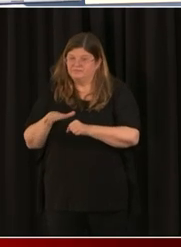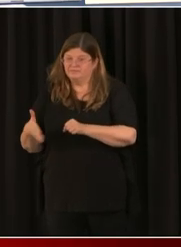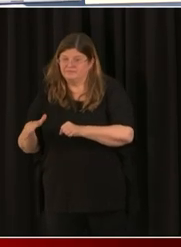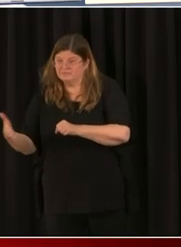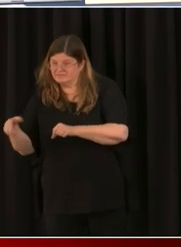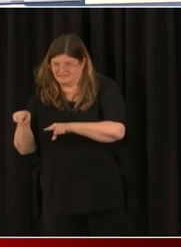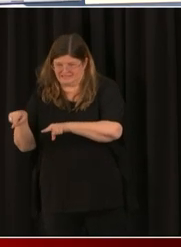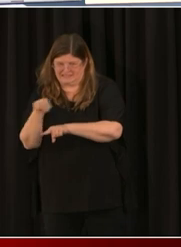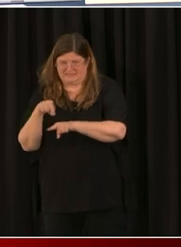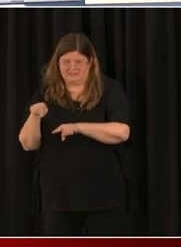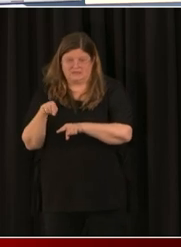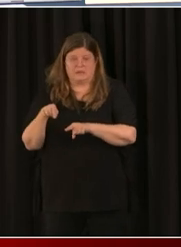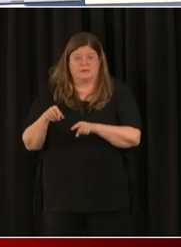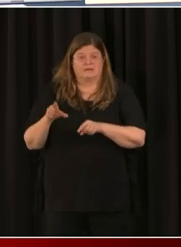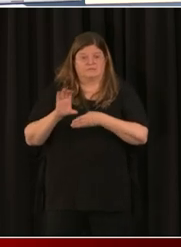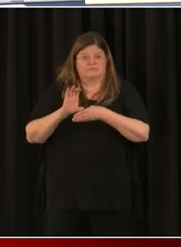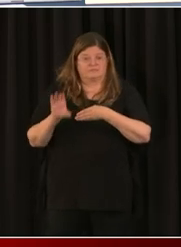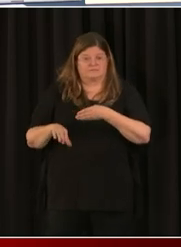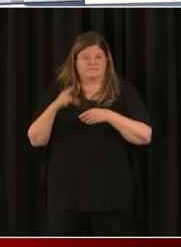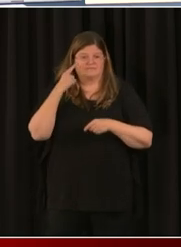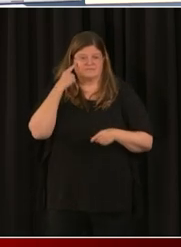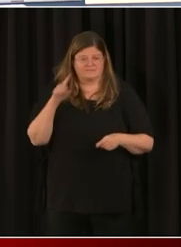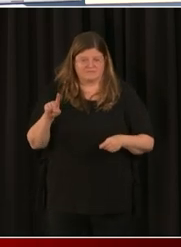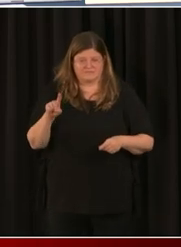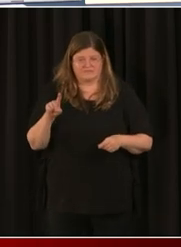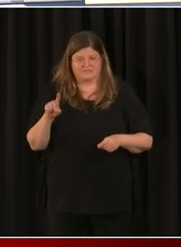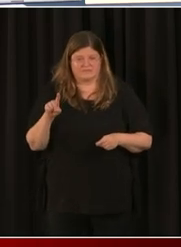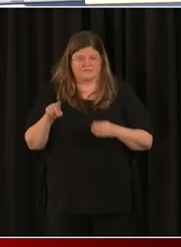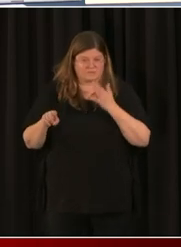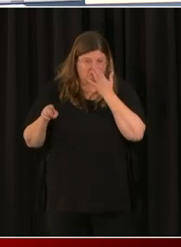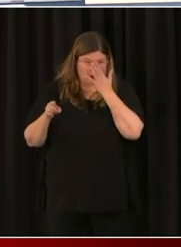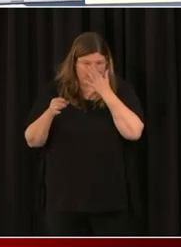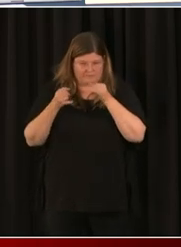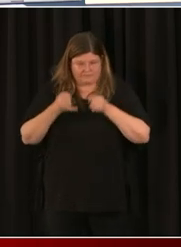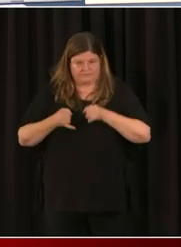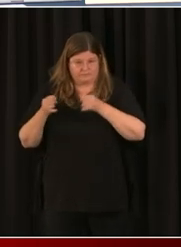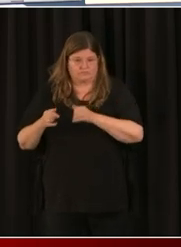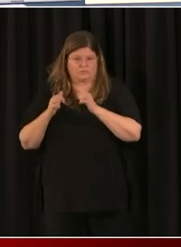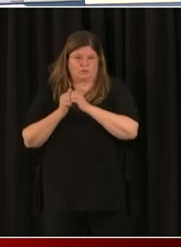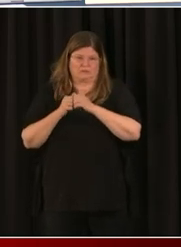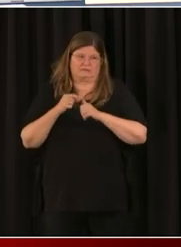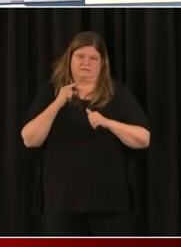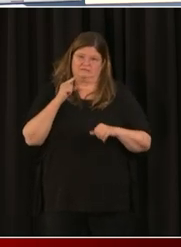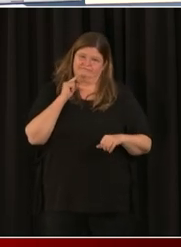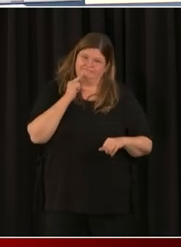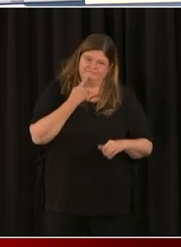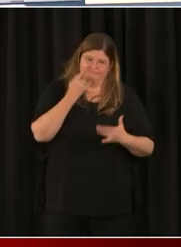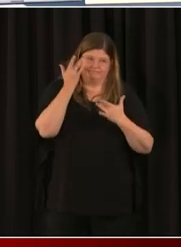long-term consequences of COVID-19 for individuals with chronic medical conditions.